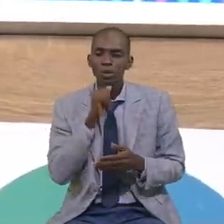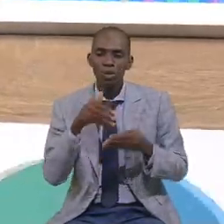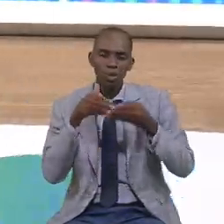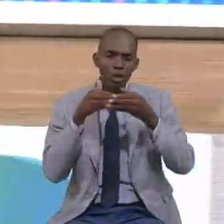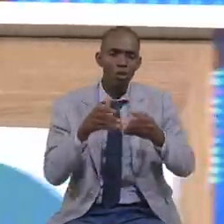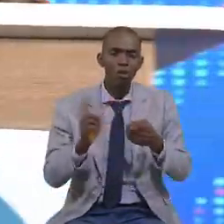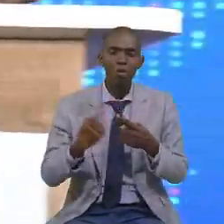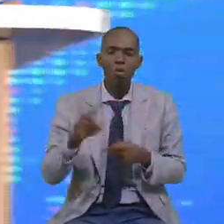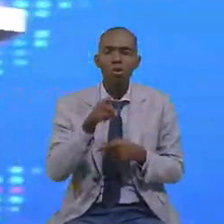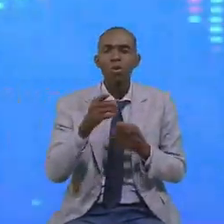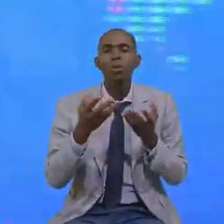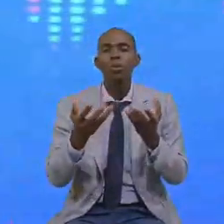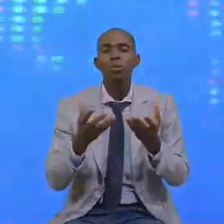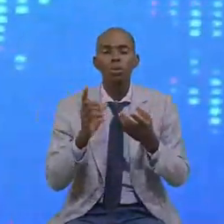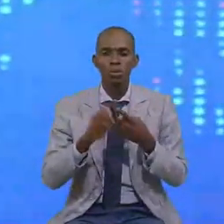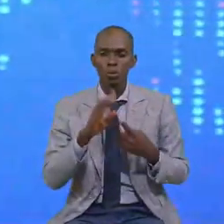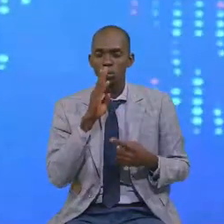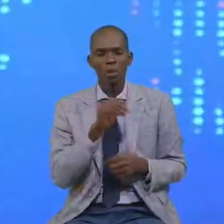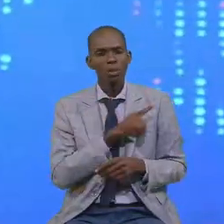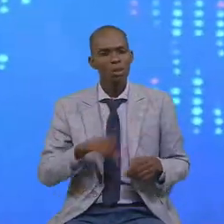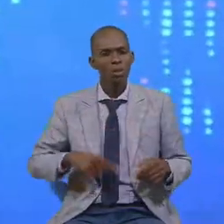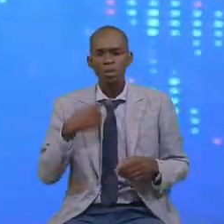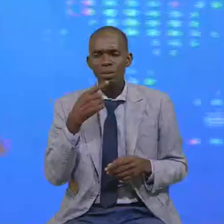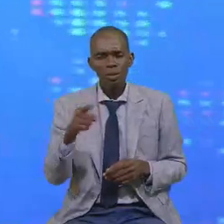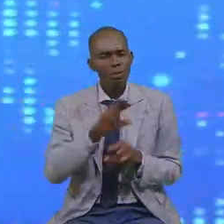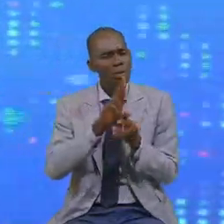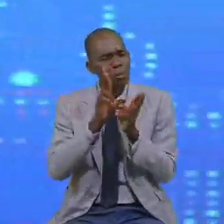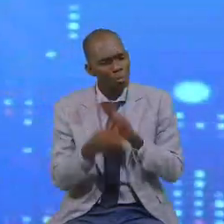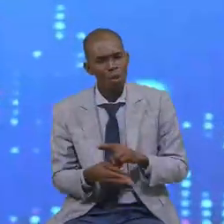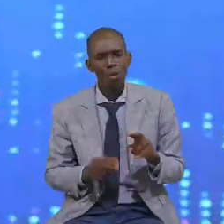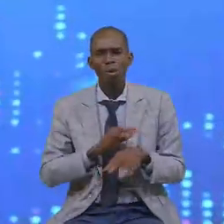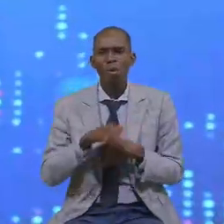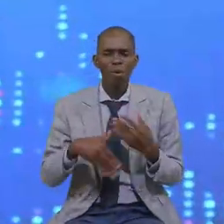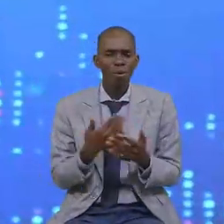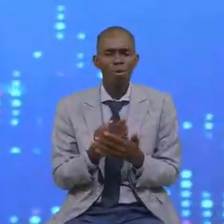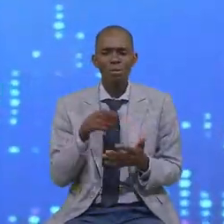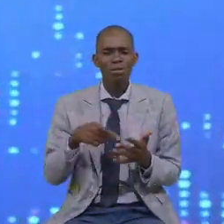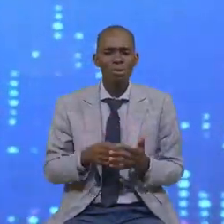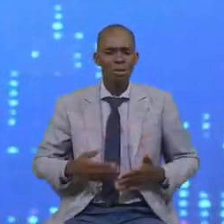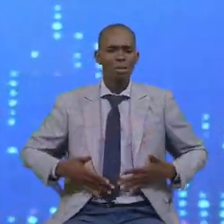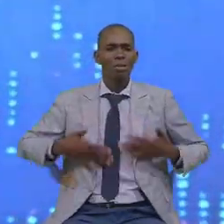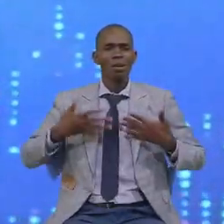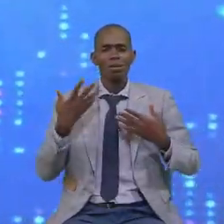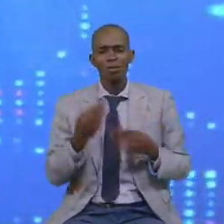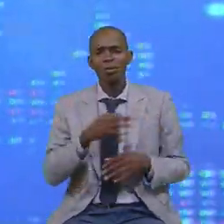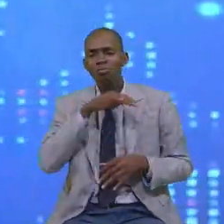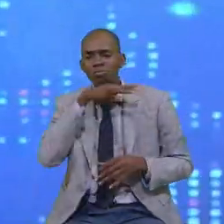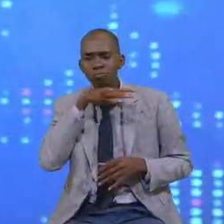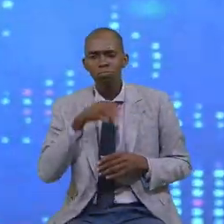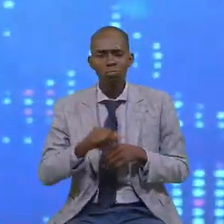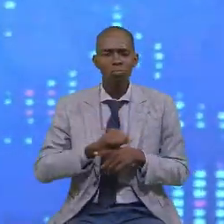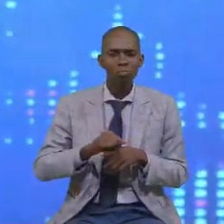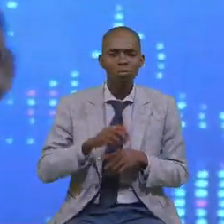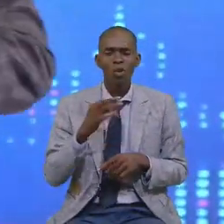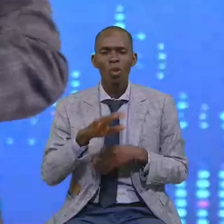be. And the Lord is saying, repent. All this life of corruption, all the lives of